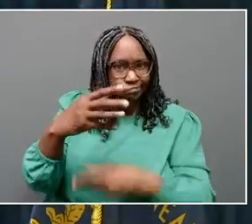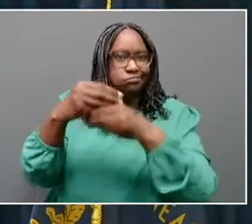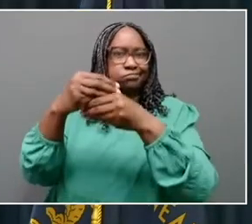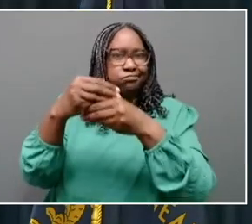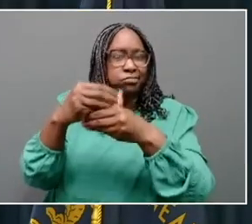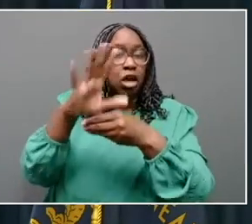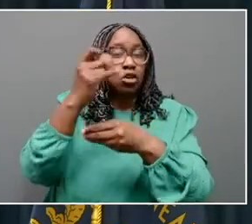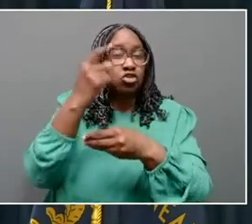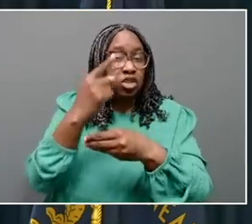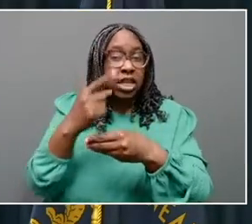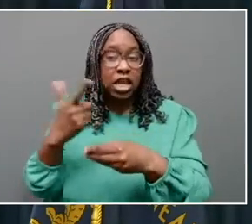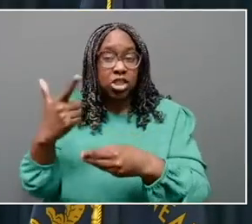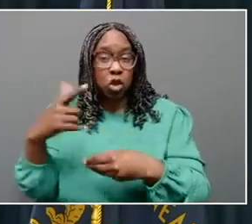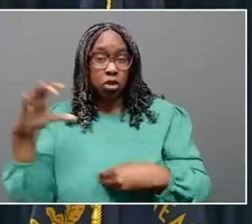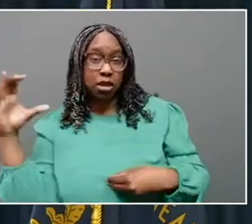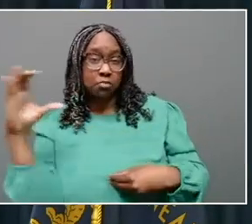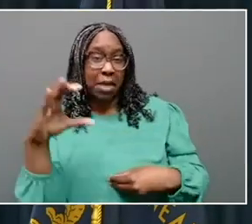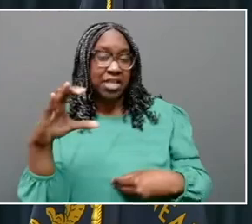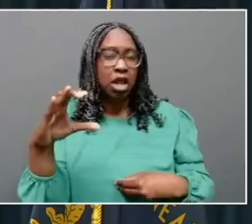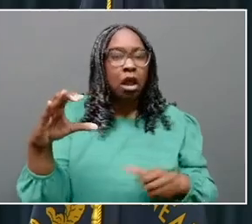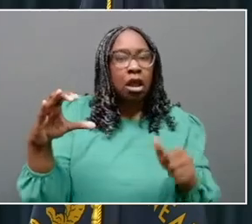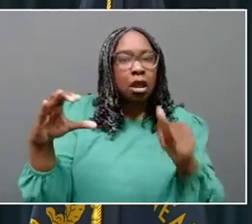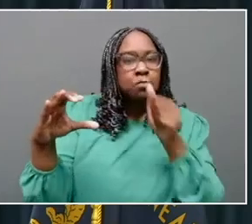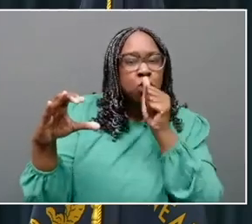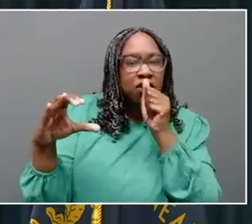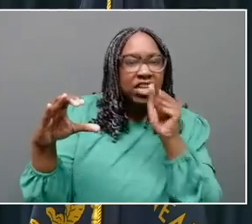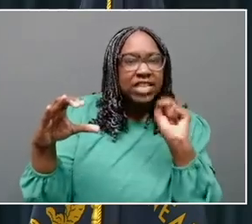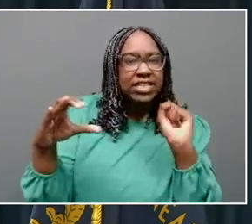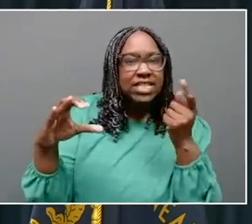private sector. And so we're not talking about one. We're talking about